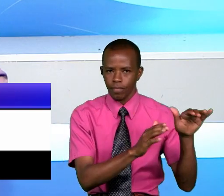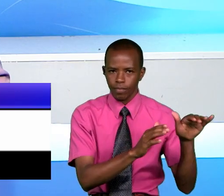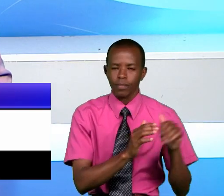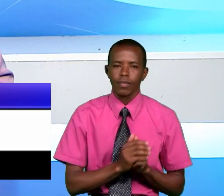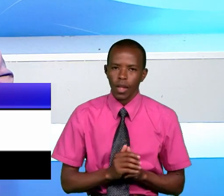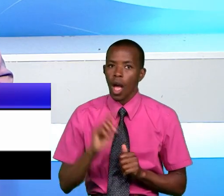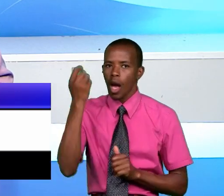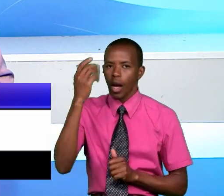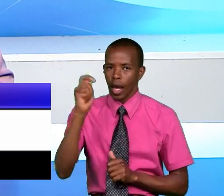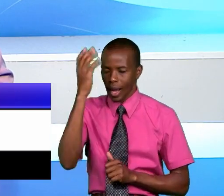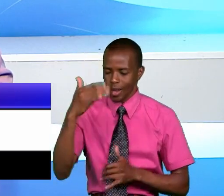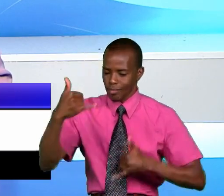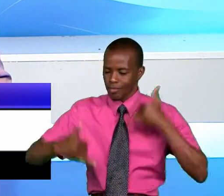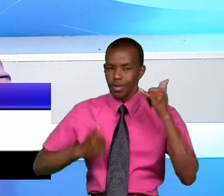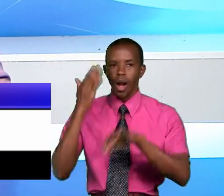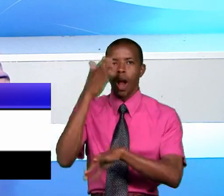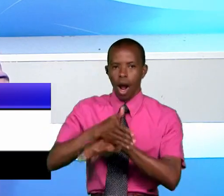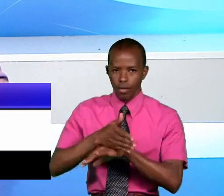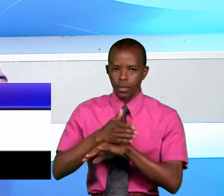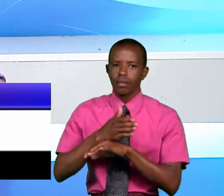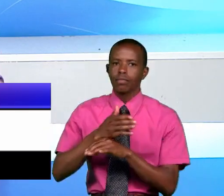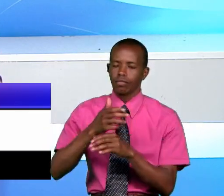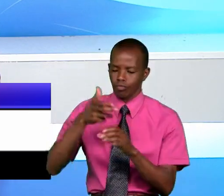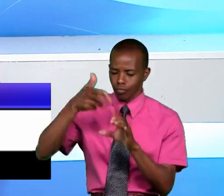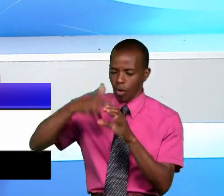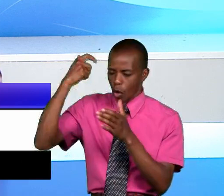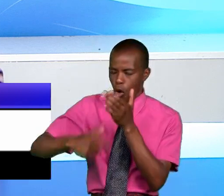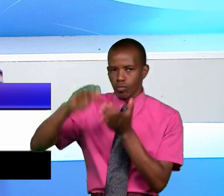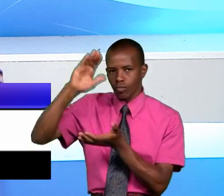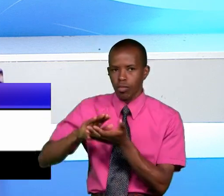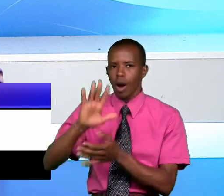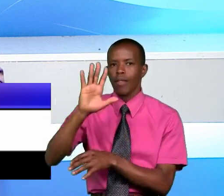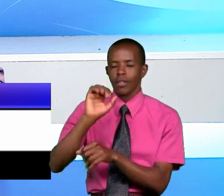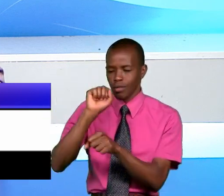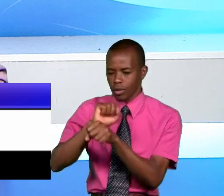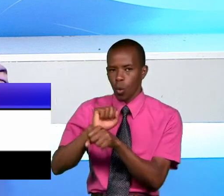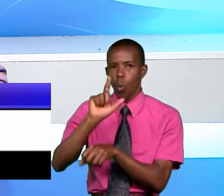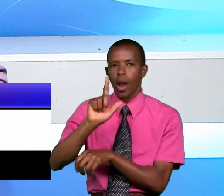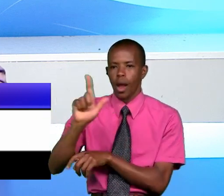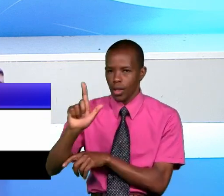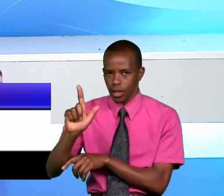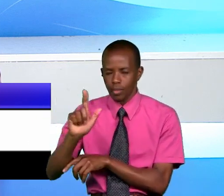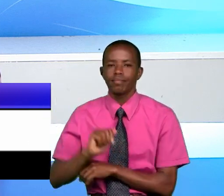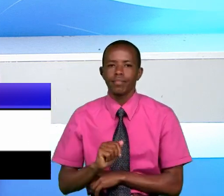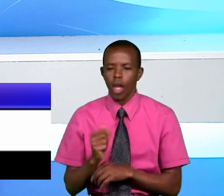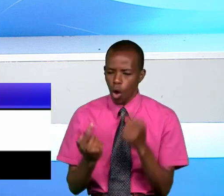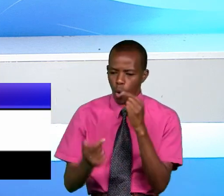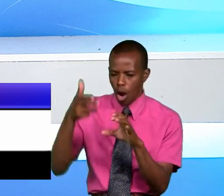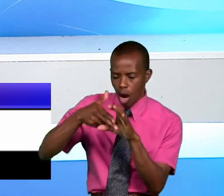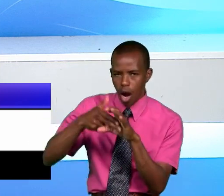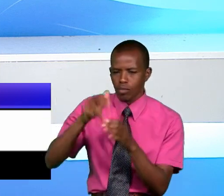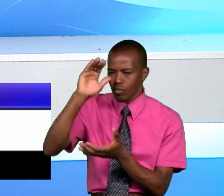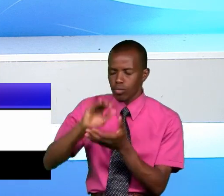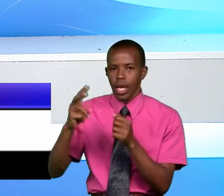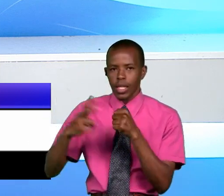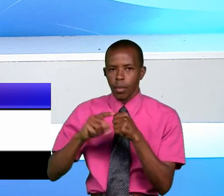It is a relief for Kenyans after petrol and diesel prices have dropped by 5 shillings per litre and kerosene prices by 7